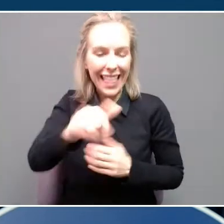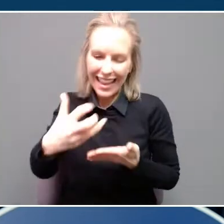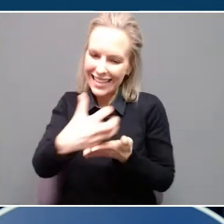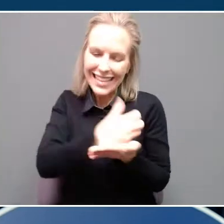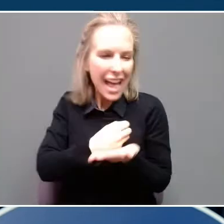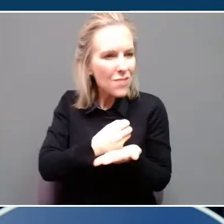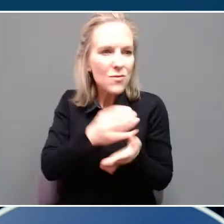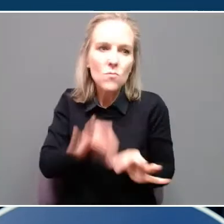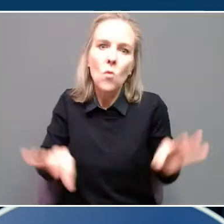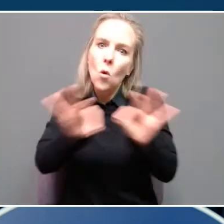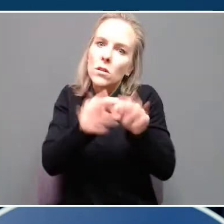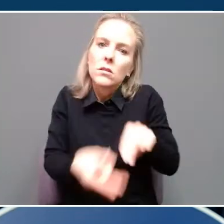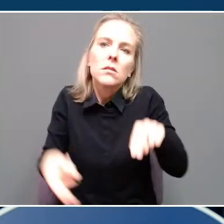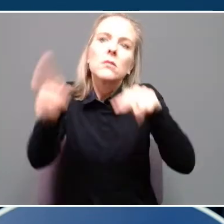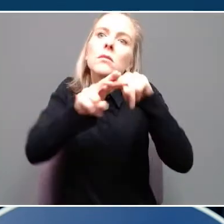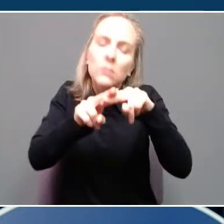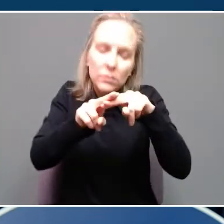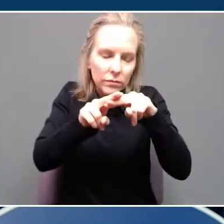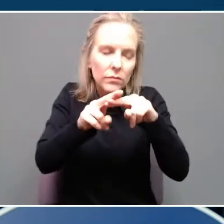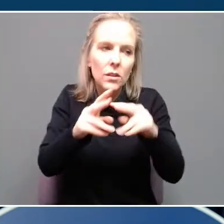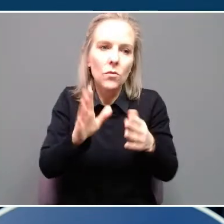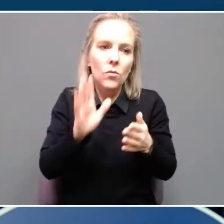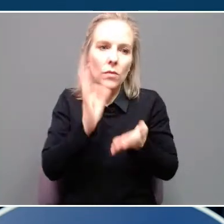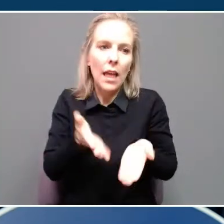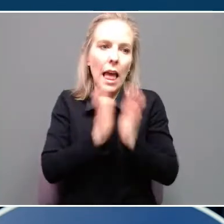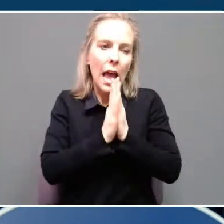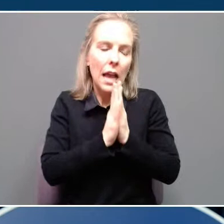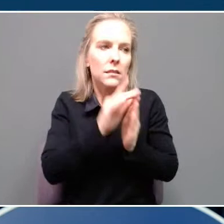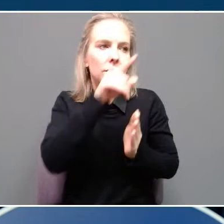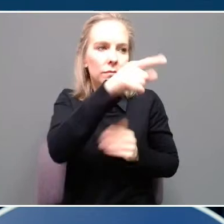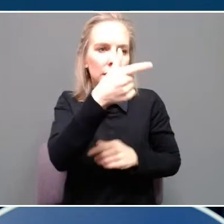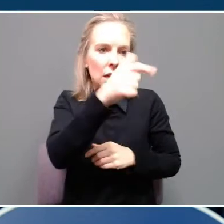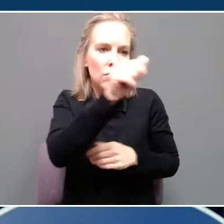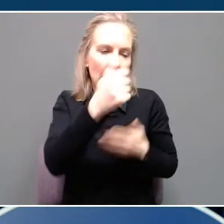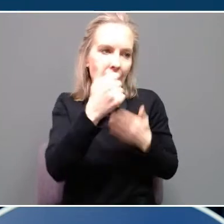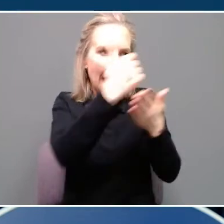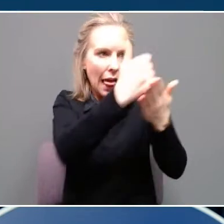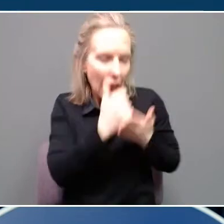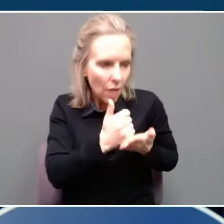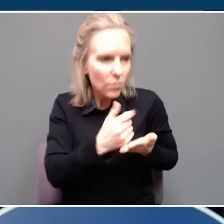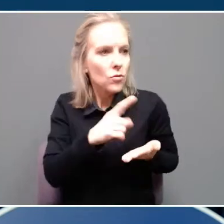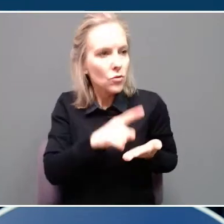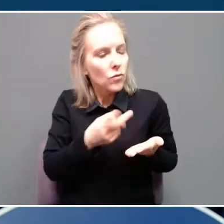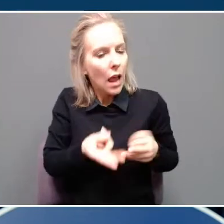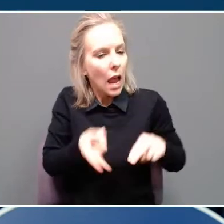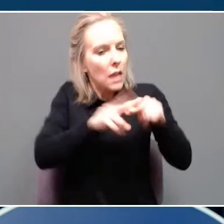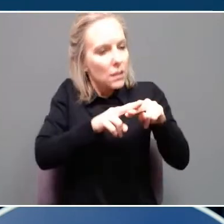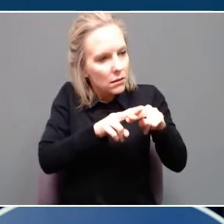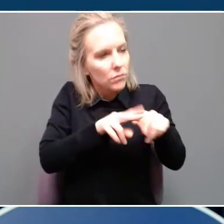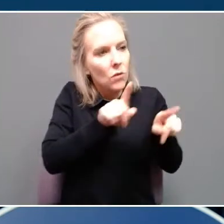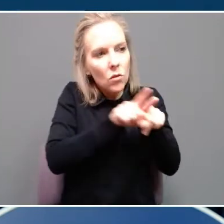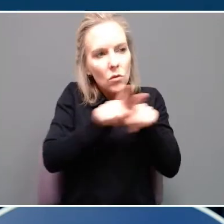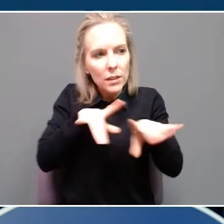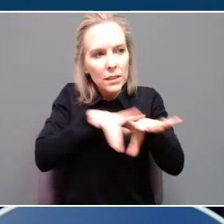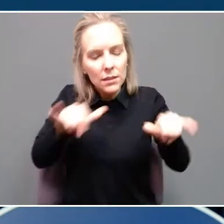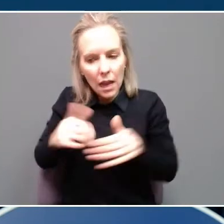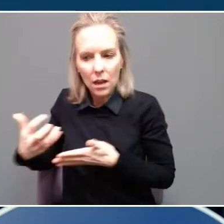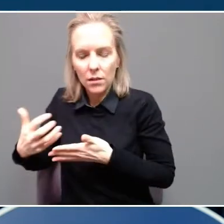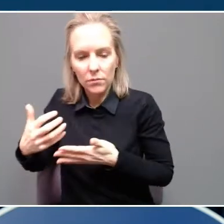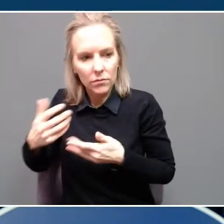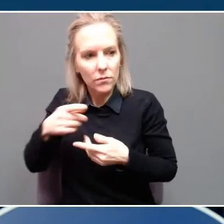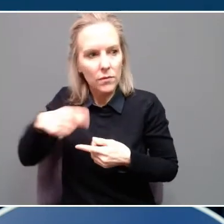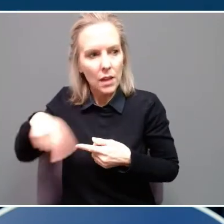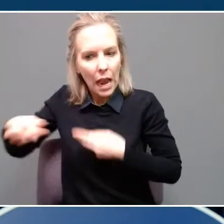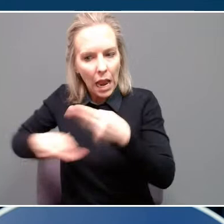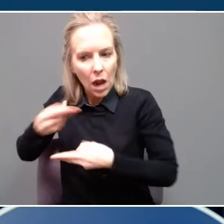the General Assembly as we amplify our staff and hire more. But our hope is that this will improve